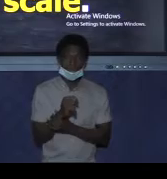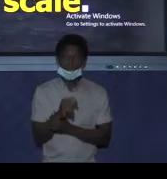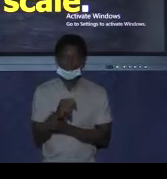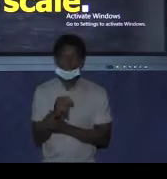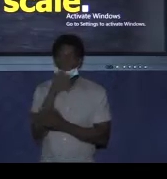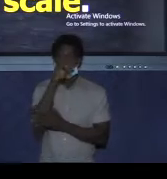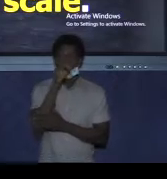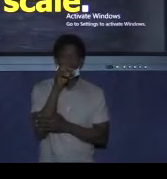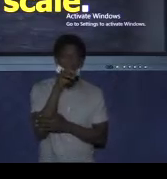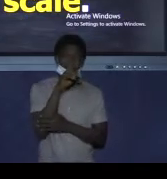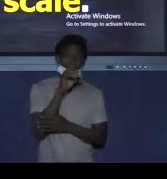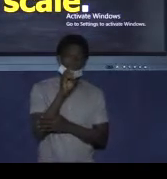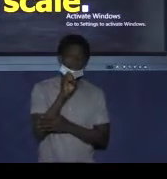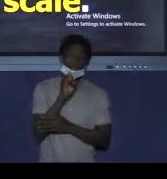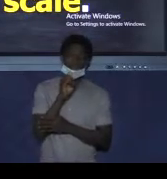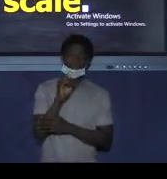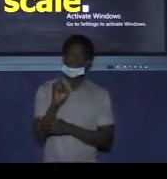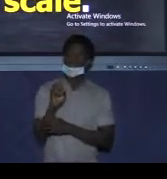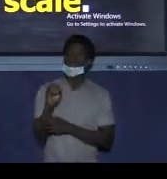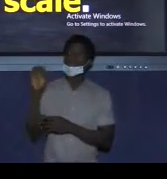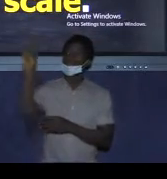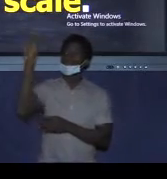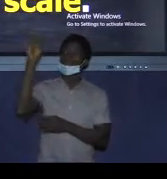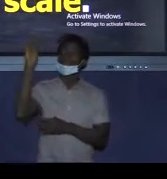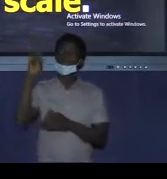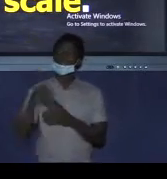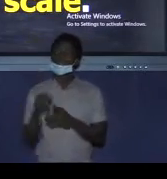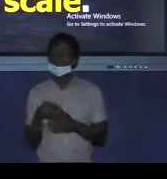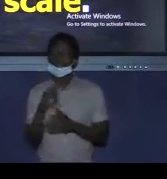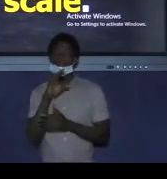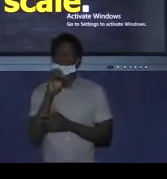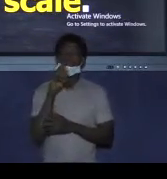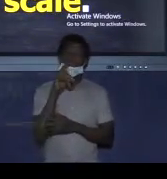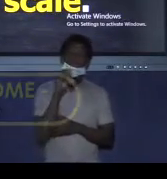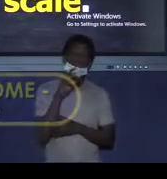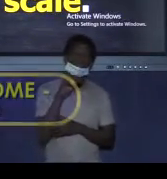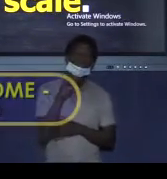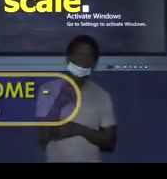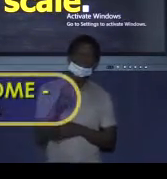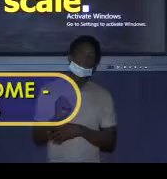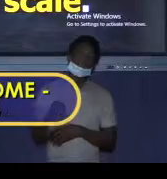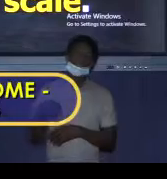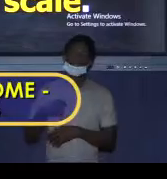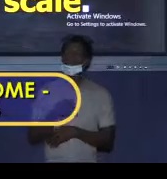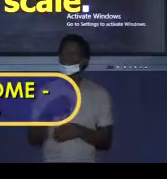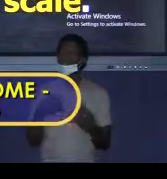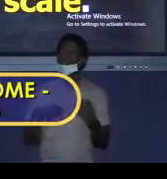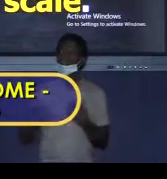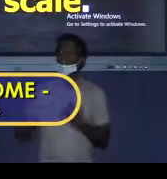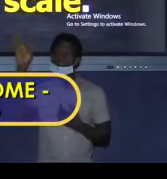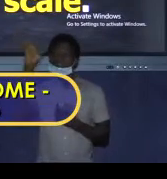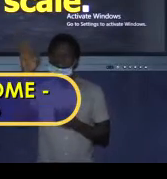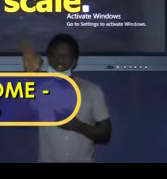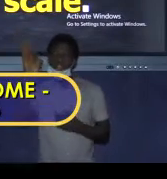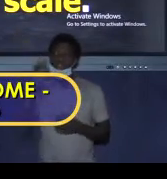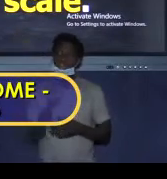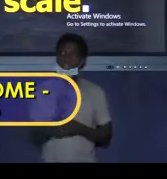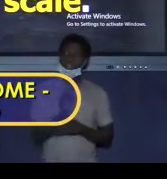degrees Celsius, say that, degrees Celsius or centigrade. Also, we have Fahrenheit, say